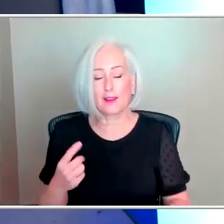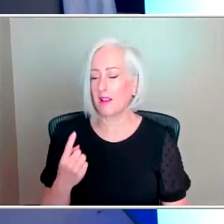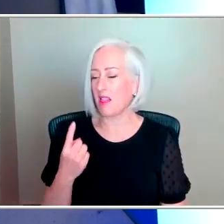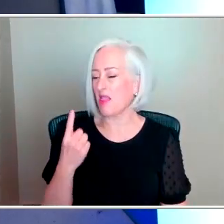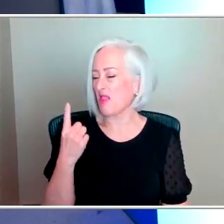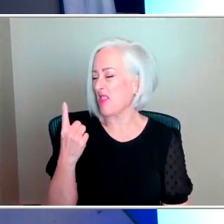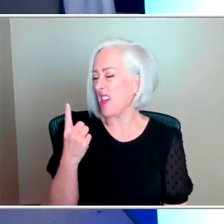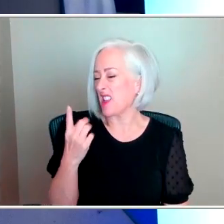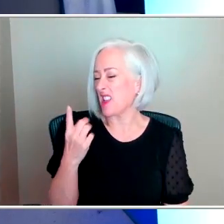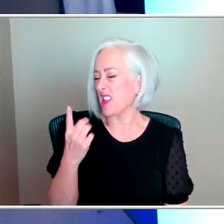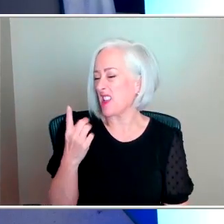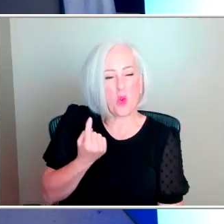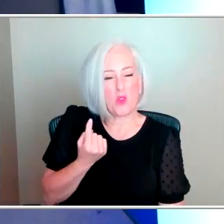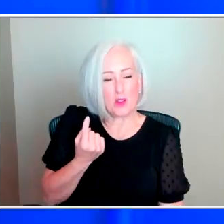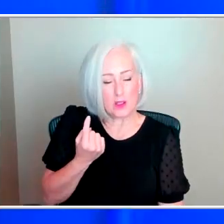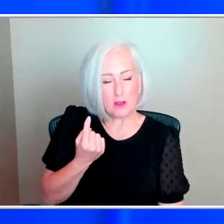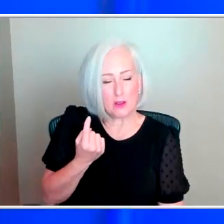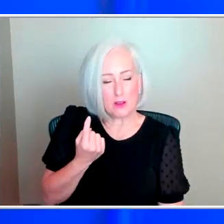Okay. And